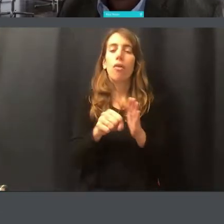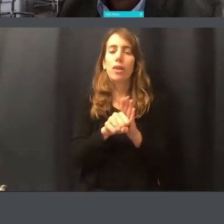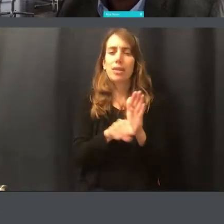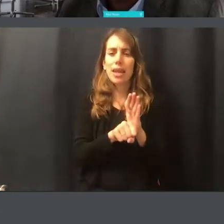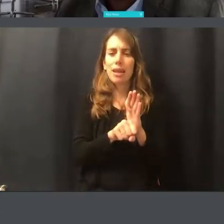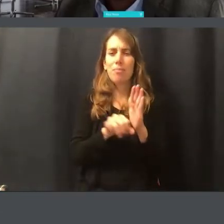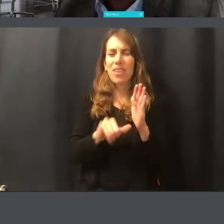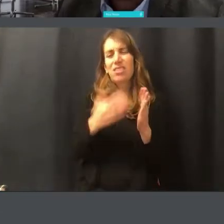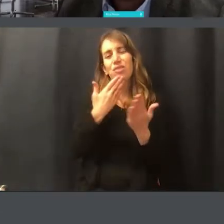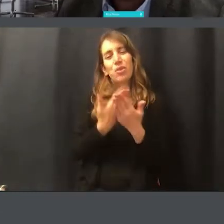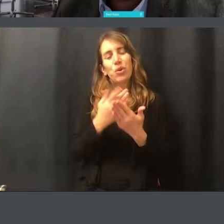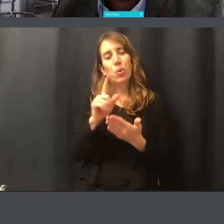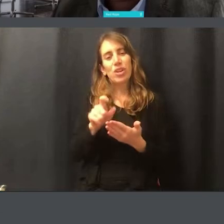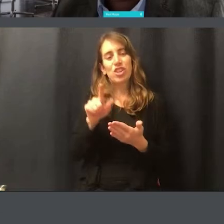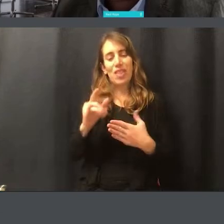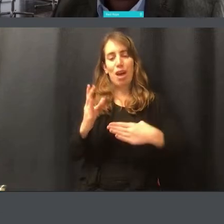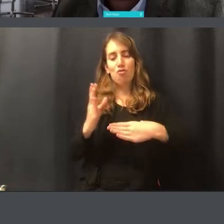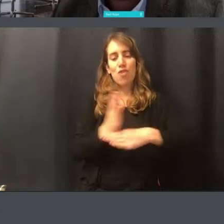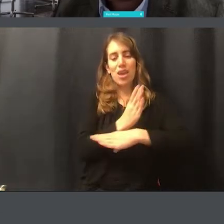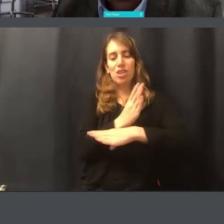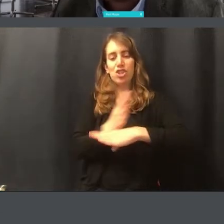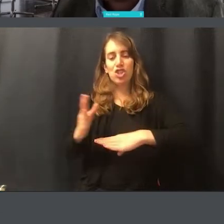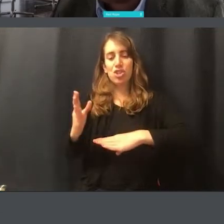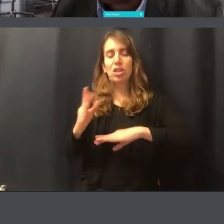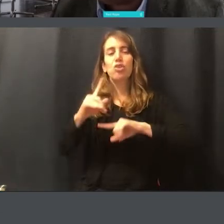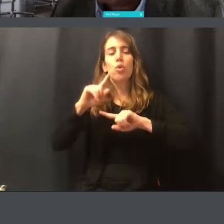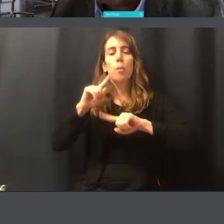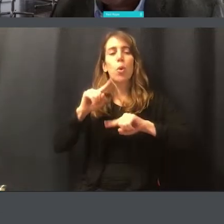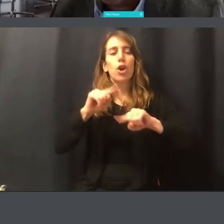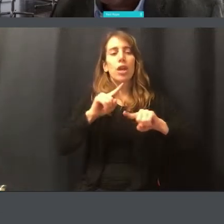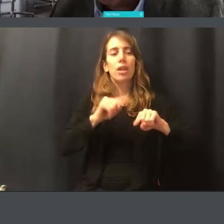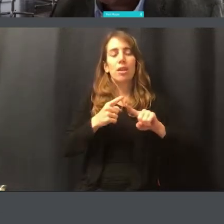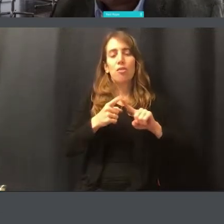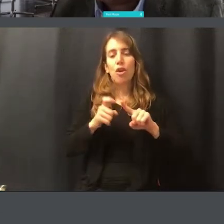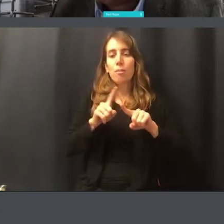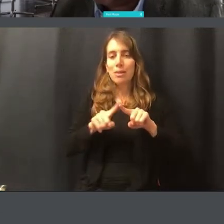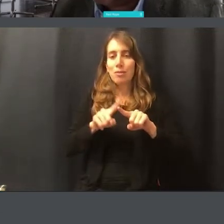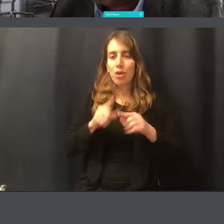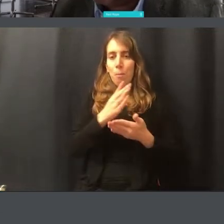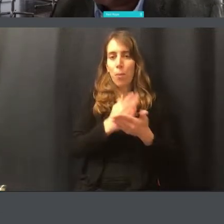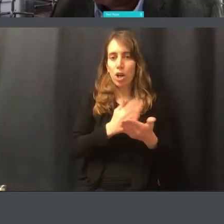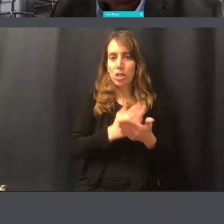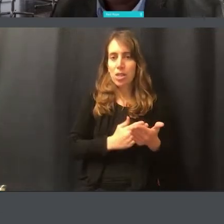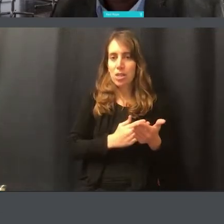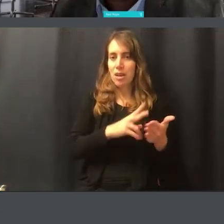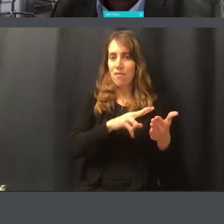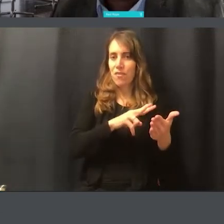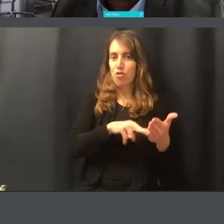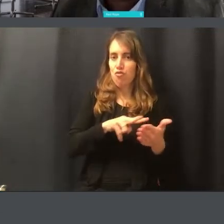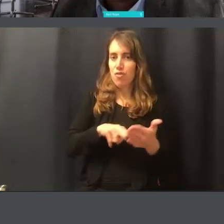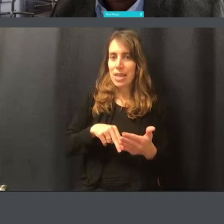is really kind of reported from different parts of the literature, not necessarily about a particular state.